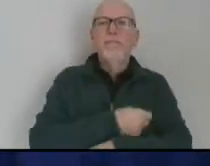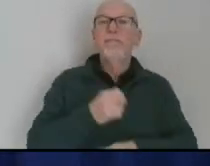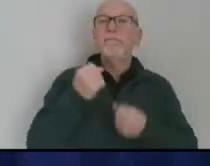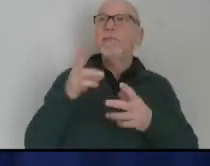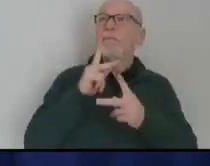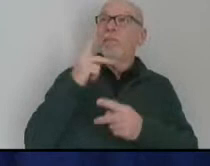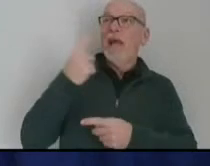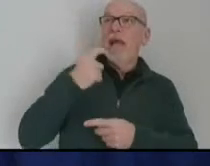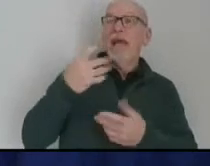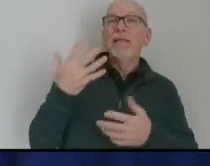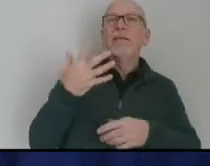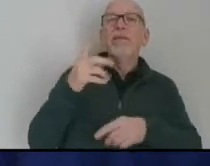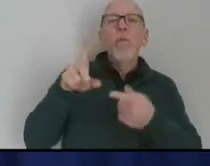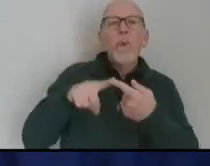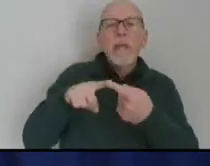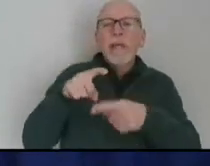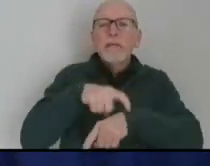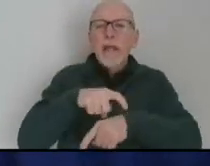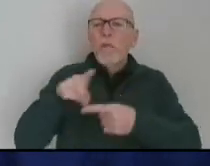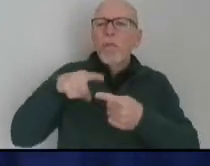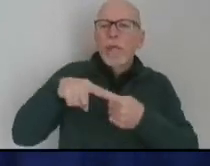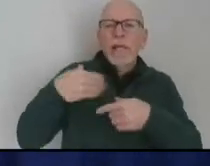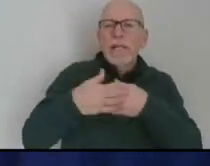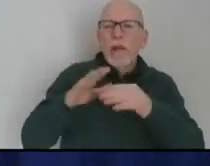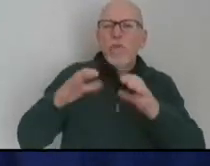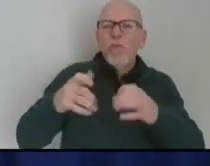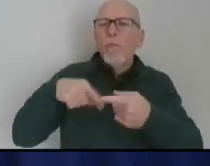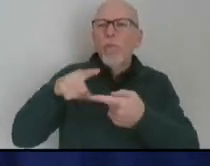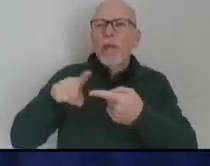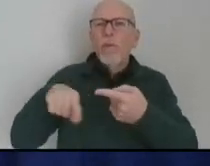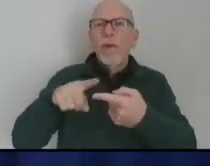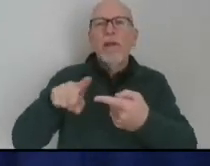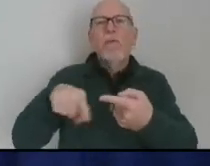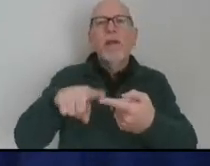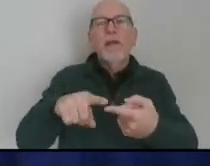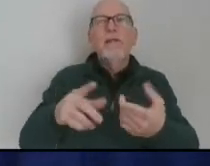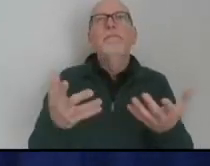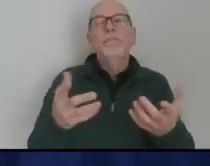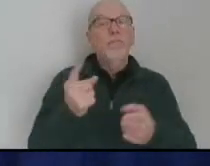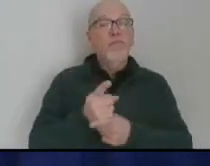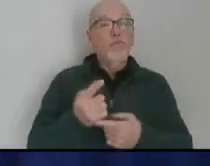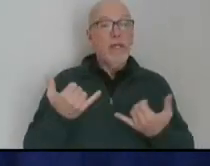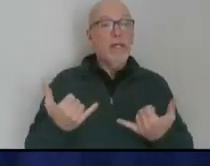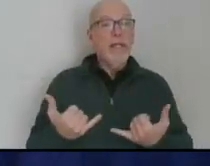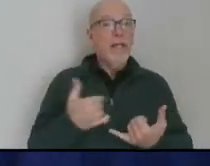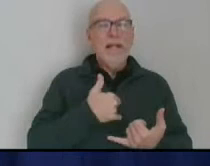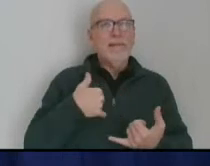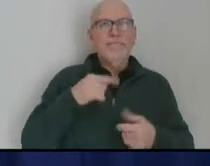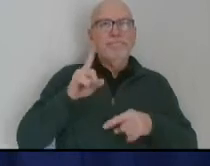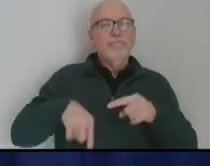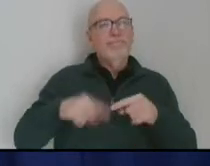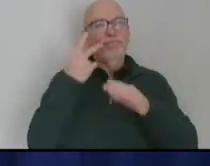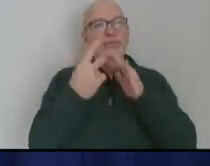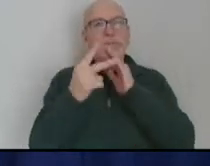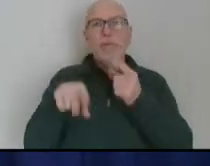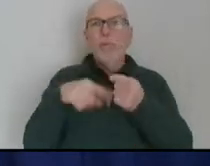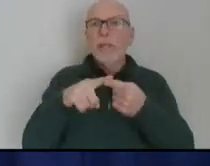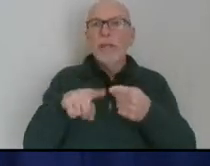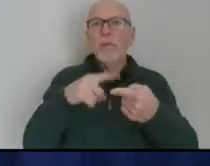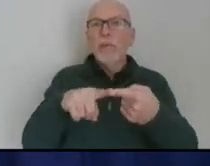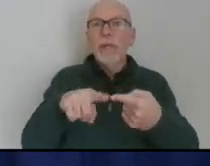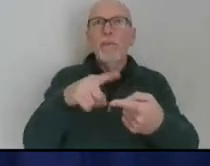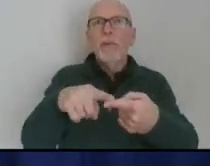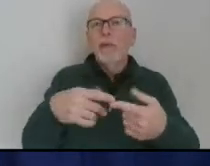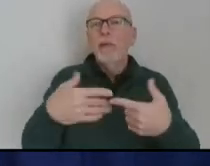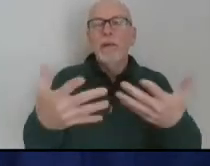a timeline for when additional groups will be eligible for vaccine. Right now, we are unable to predict when that will happen. We find